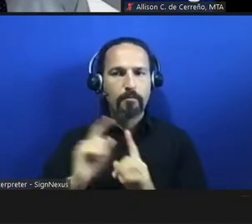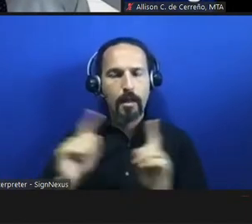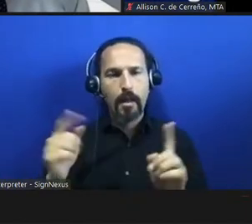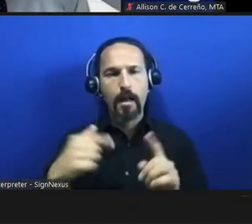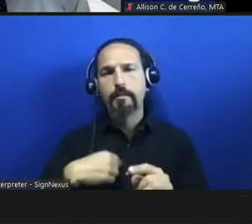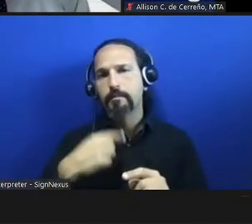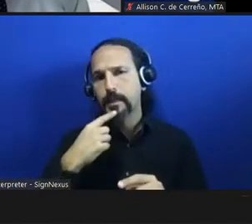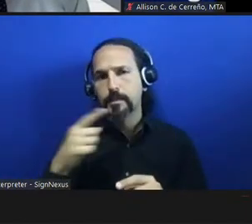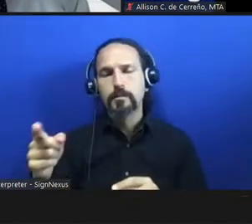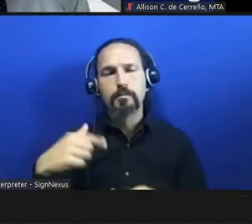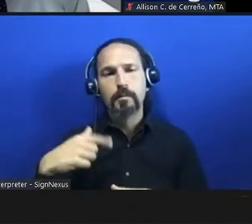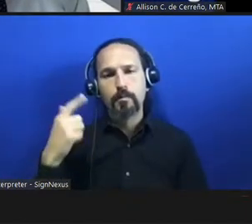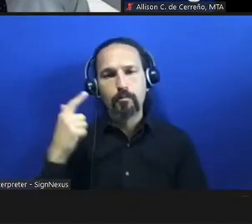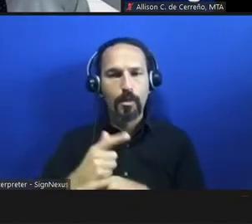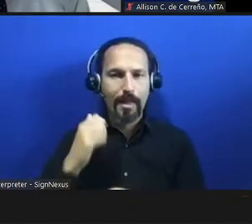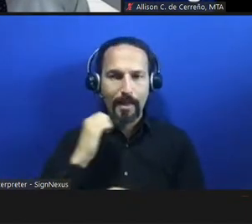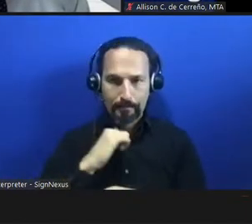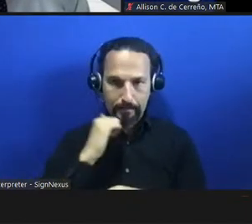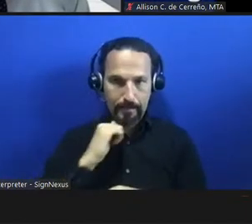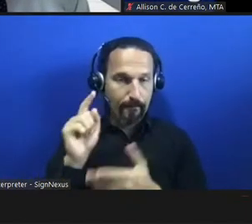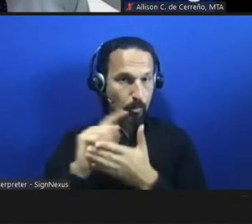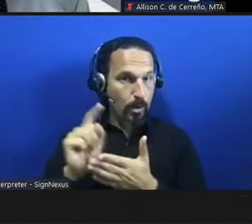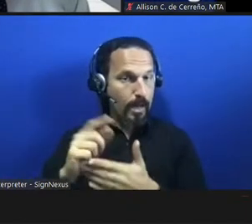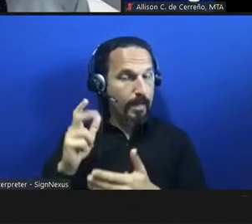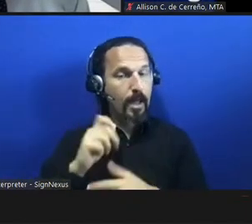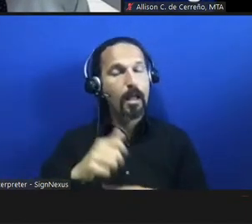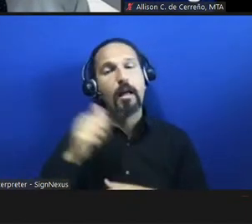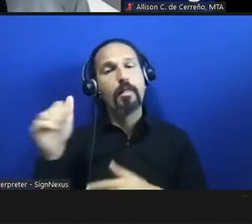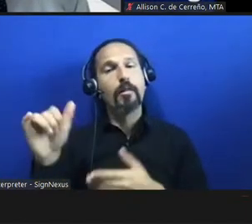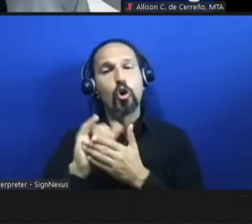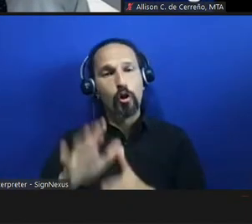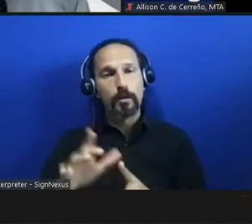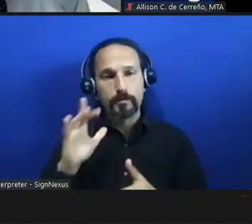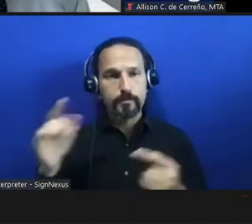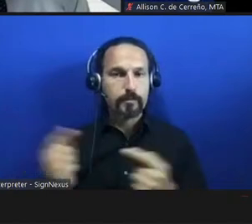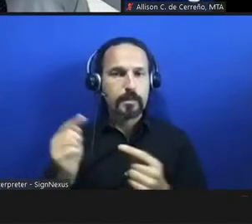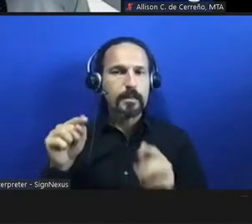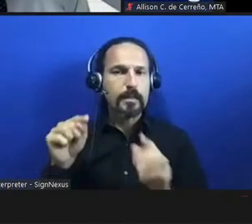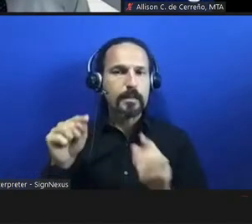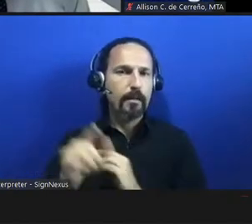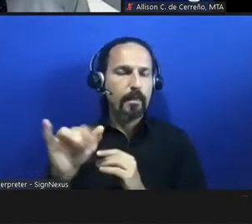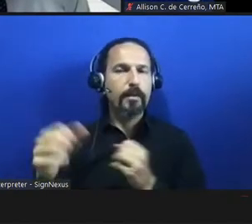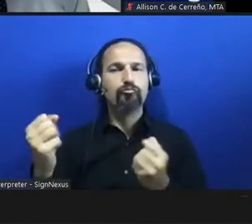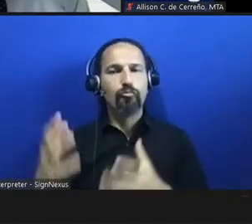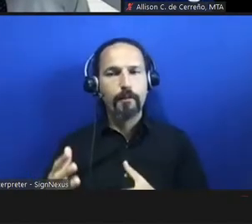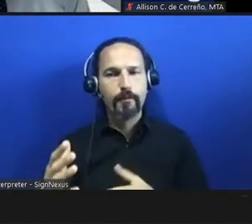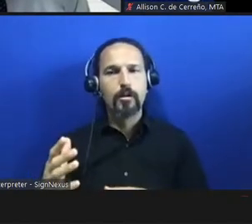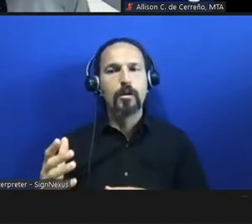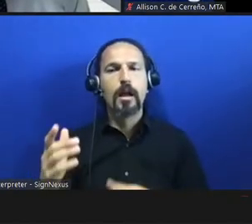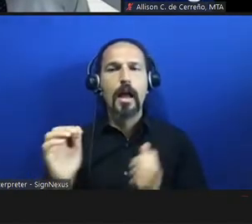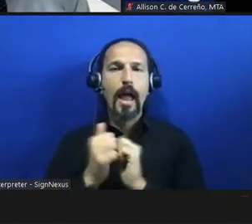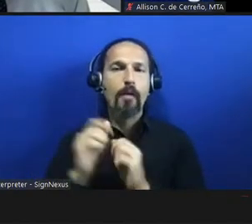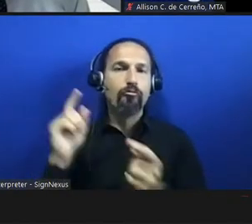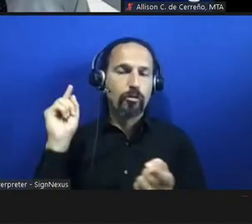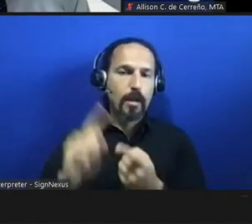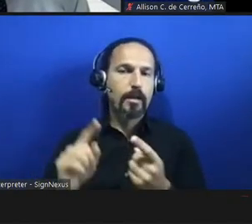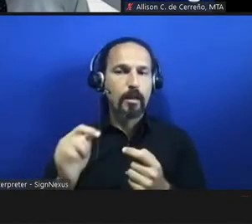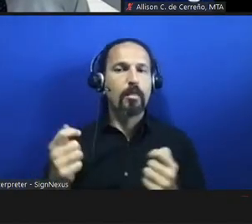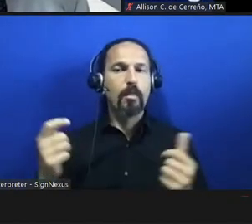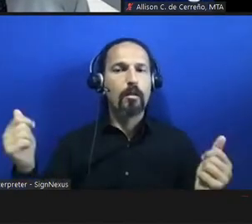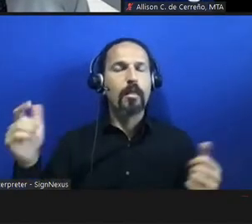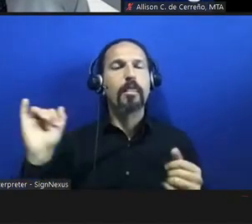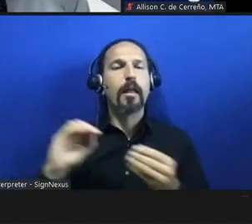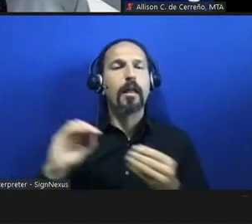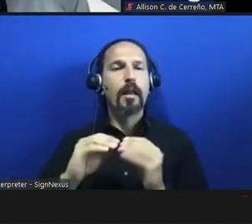Charlie every day and almost every week I hear of another New Yorker who has been injured or killed by a driver in order to reduce and eliminate the